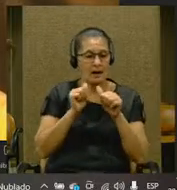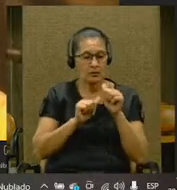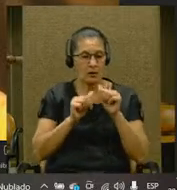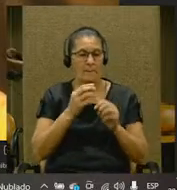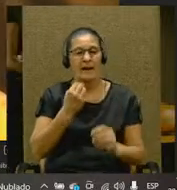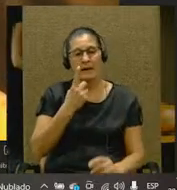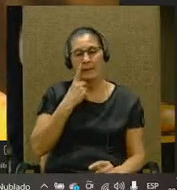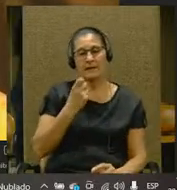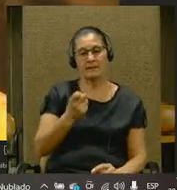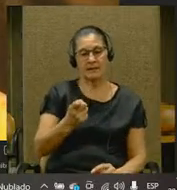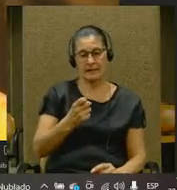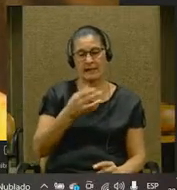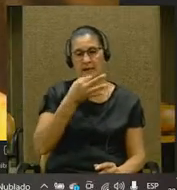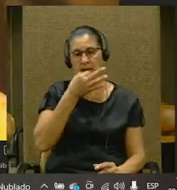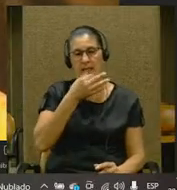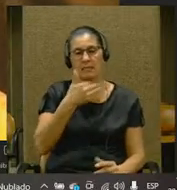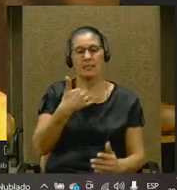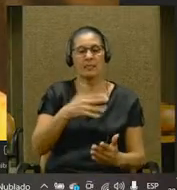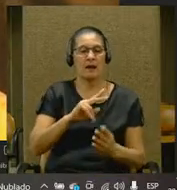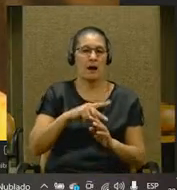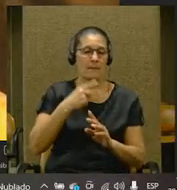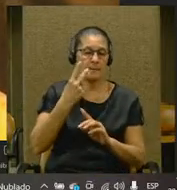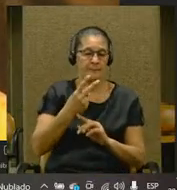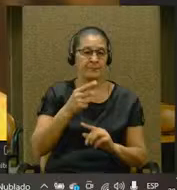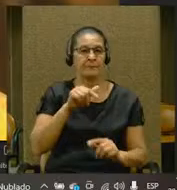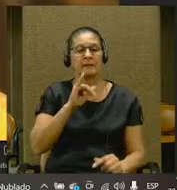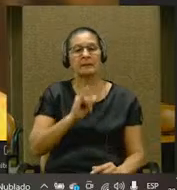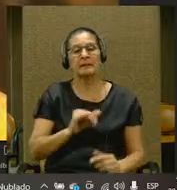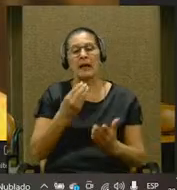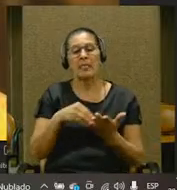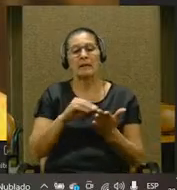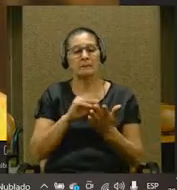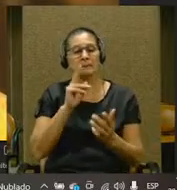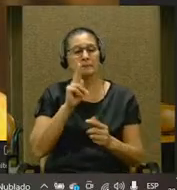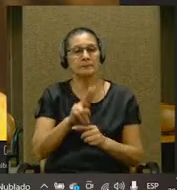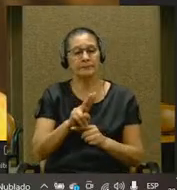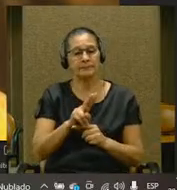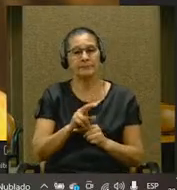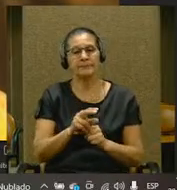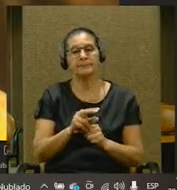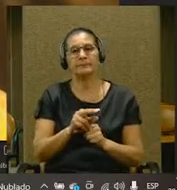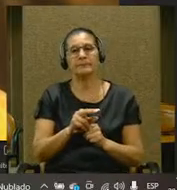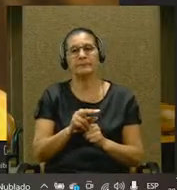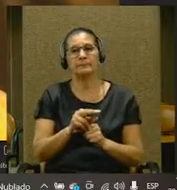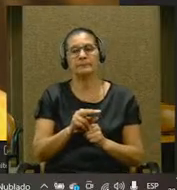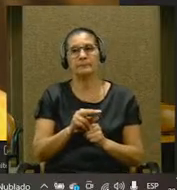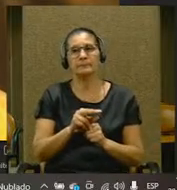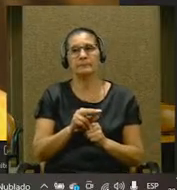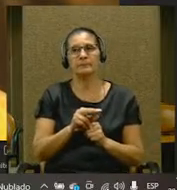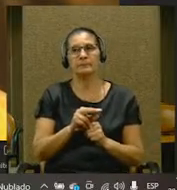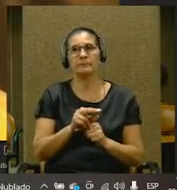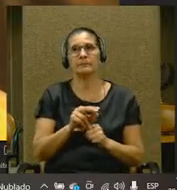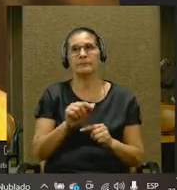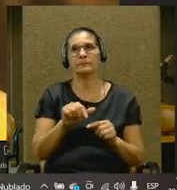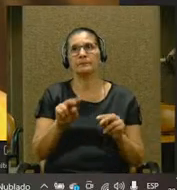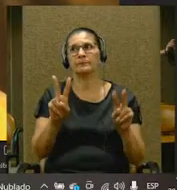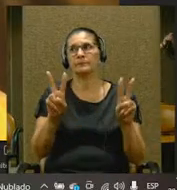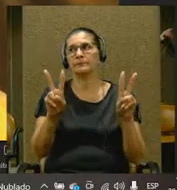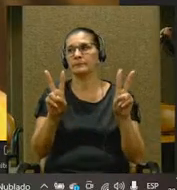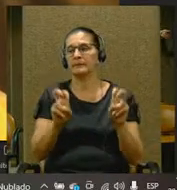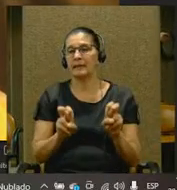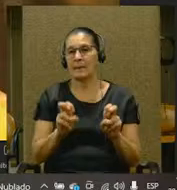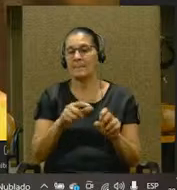the other hand, at the same time, we see, in particular, in the sense of fear